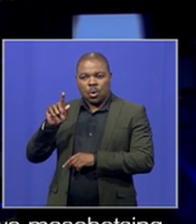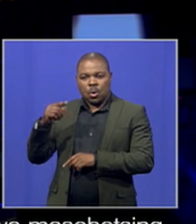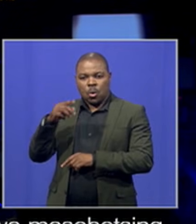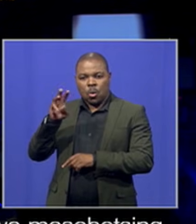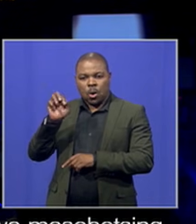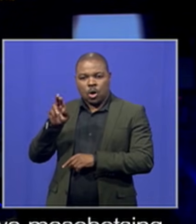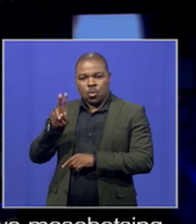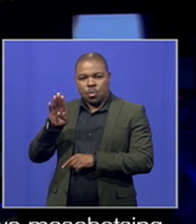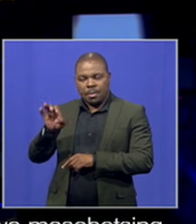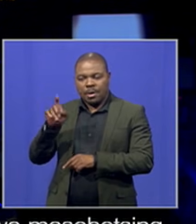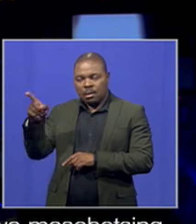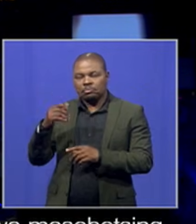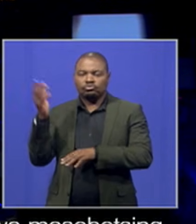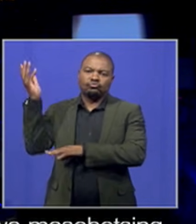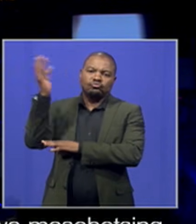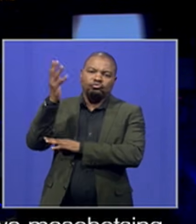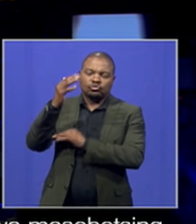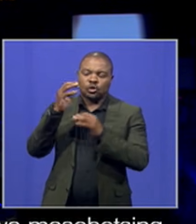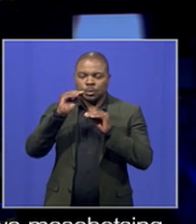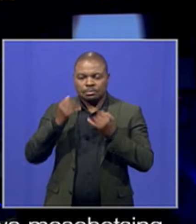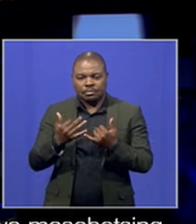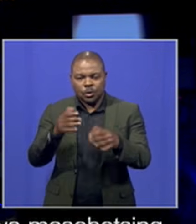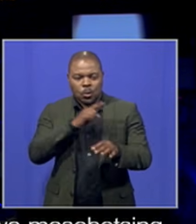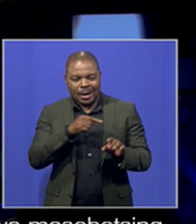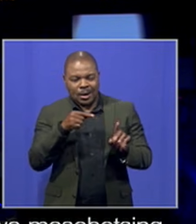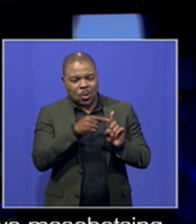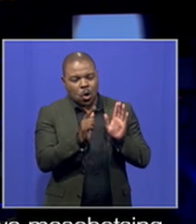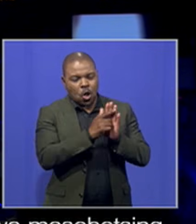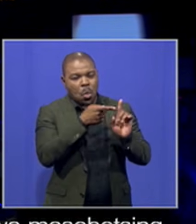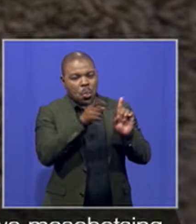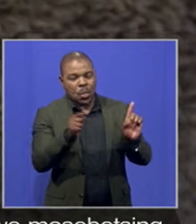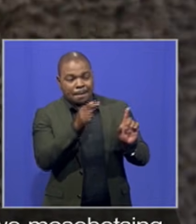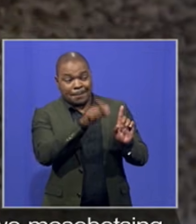se potlakileng ho phatlalatsa tlolo ena ya molao.